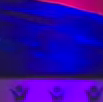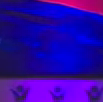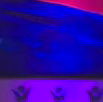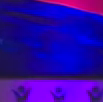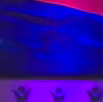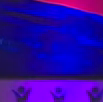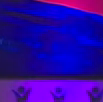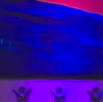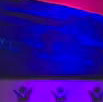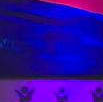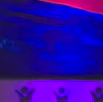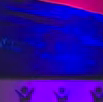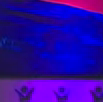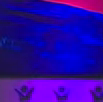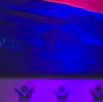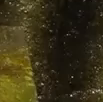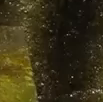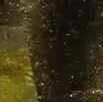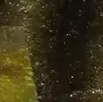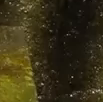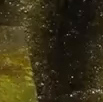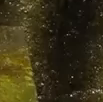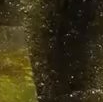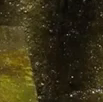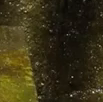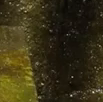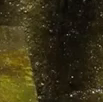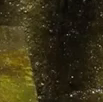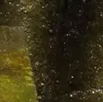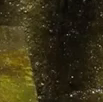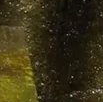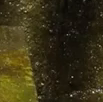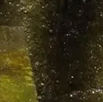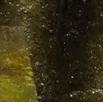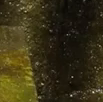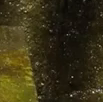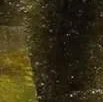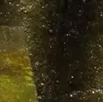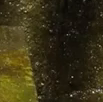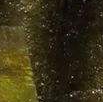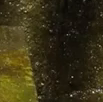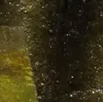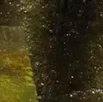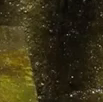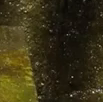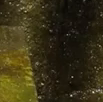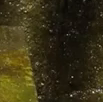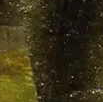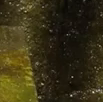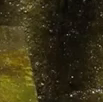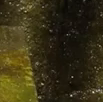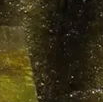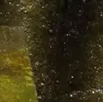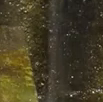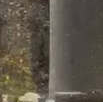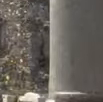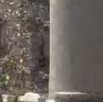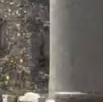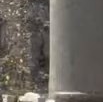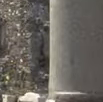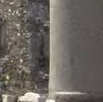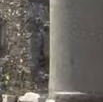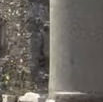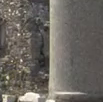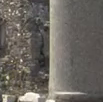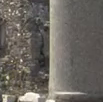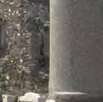Smyrna. Smyrna is one of the seven churches. You know, you had Ephesus, Smyrna, and so forth. And Smyrna's an amazing